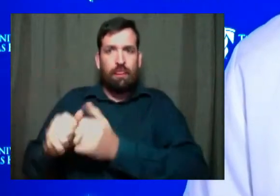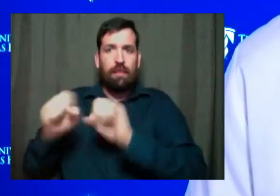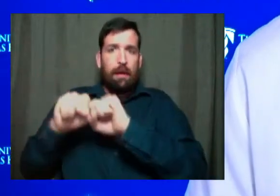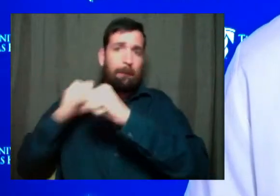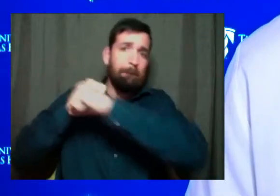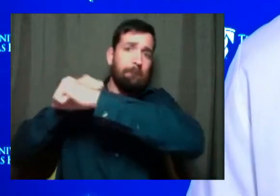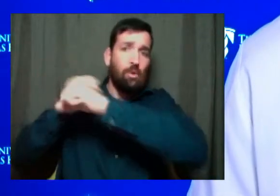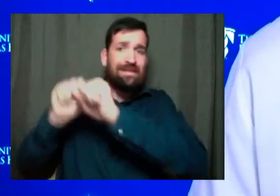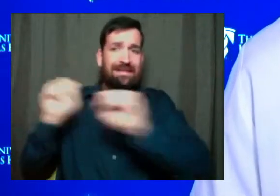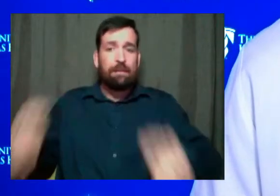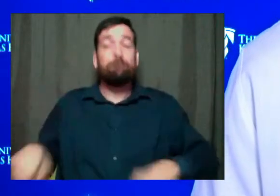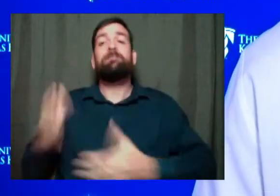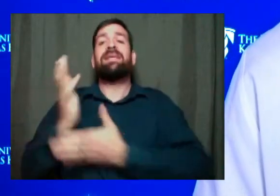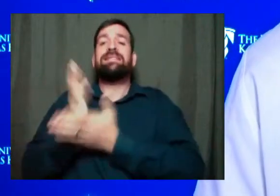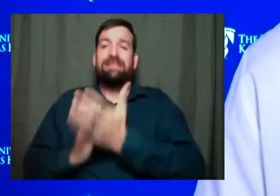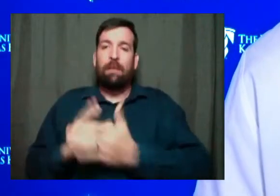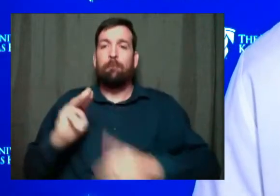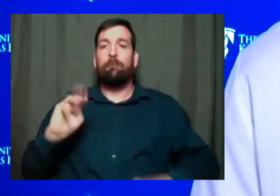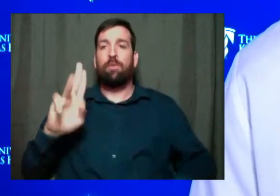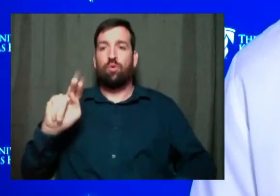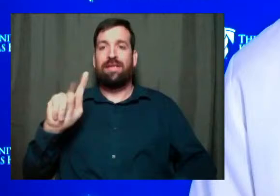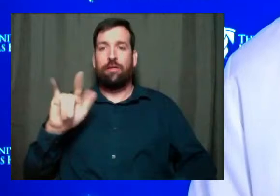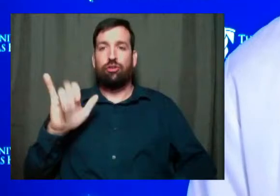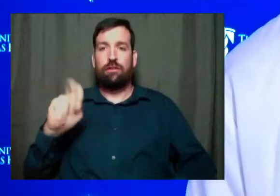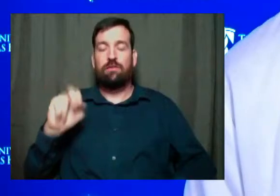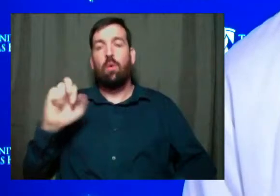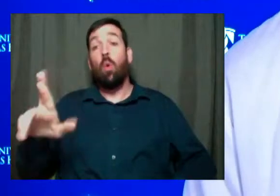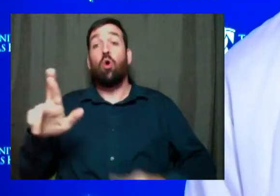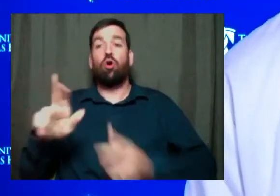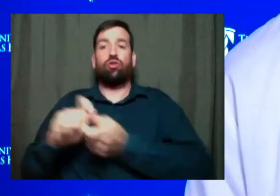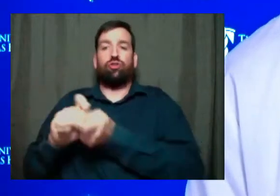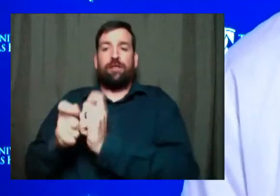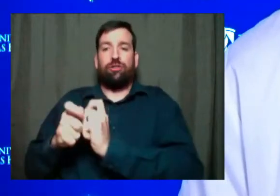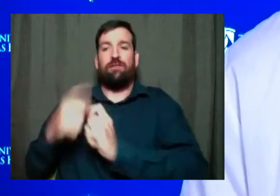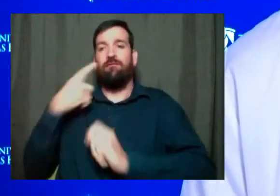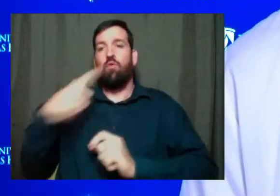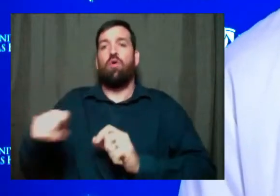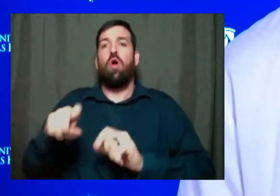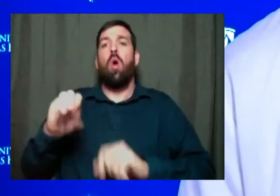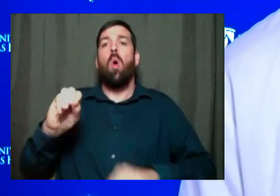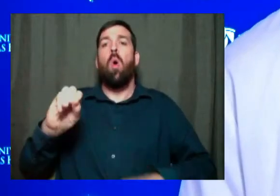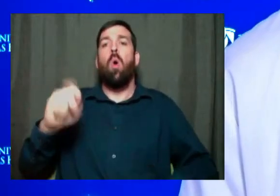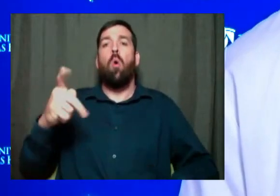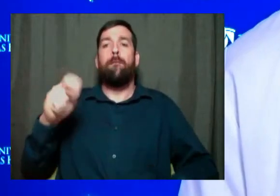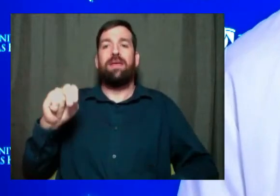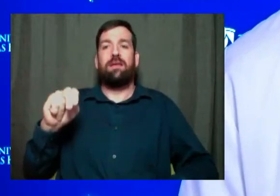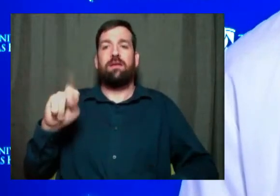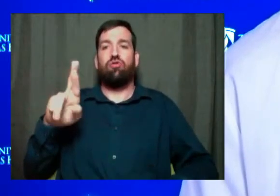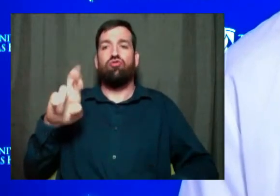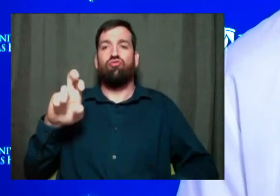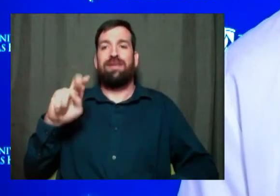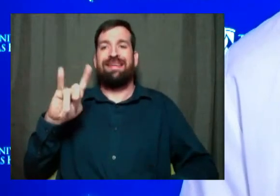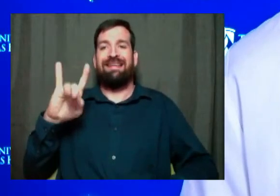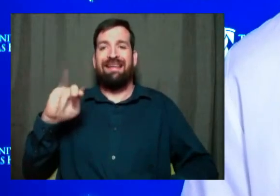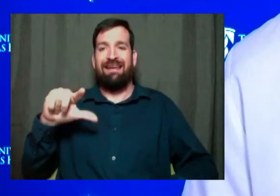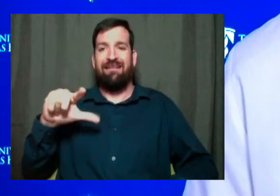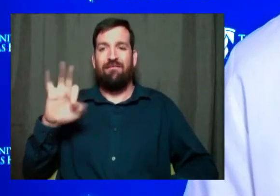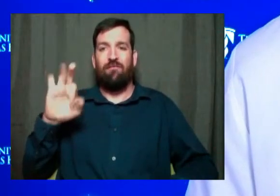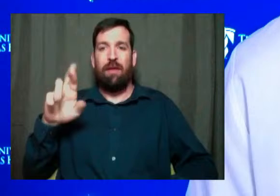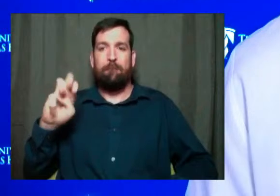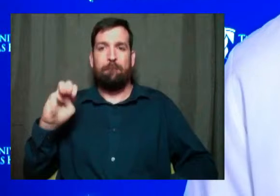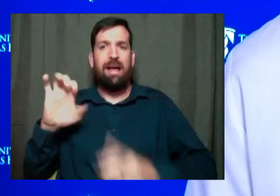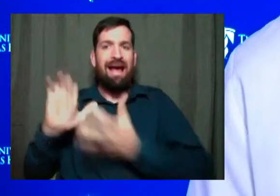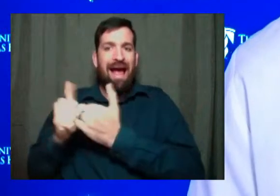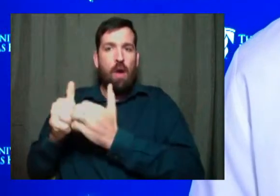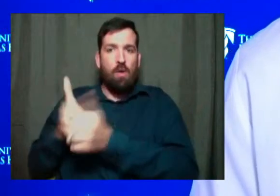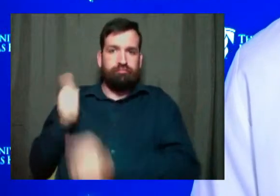some mutations or changes in the open reading frame, ORF1A, which has to do with how the virus evades our innate